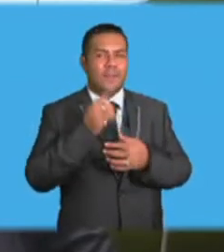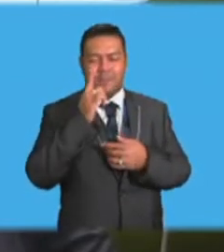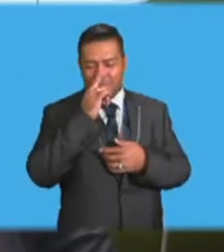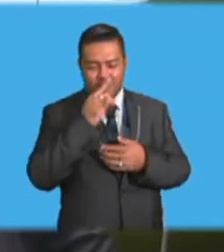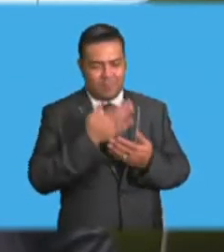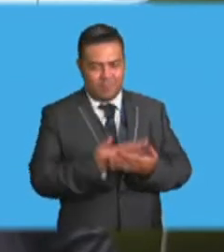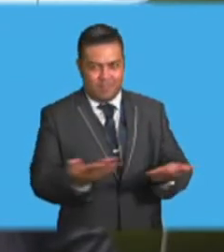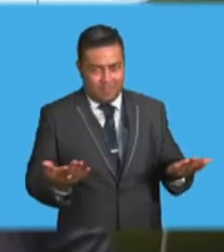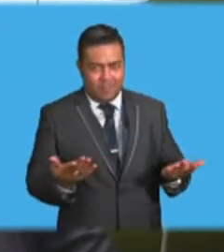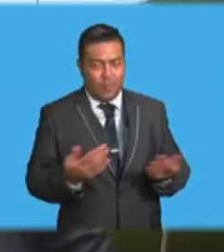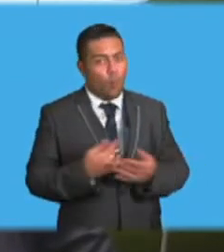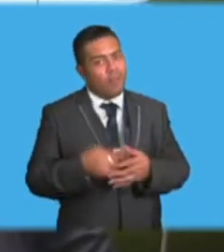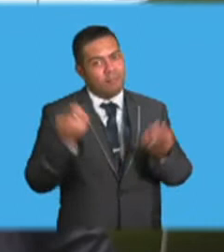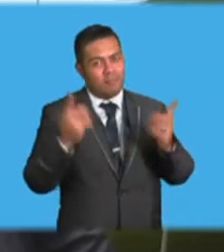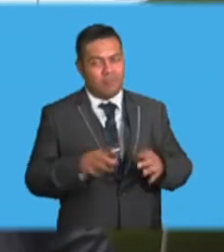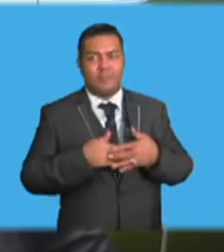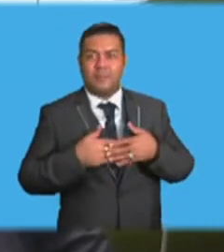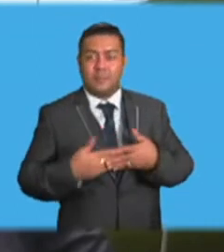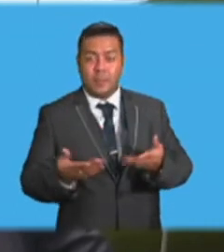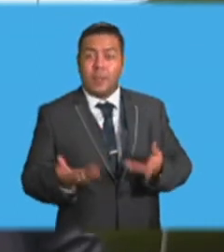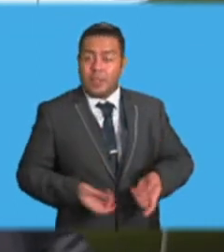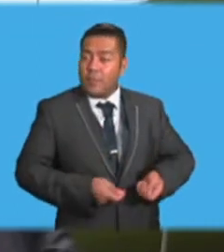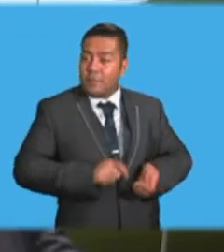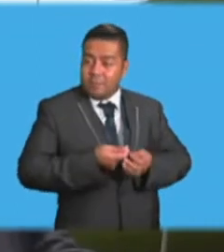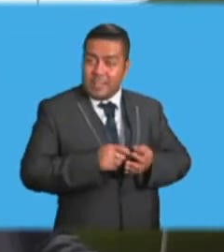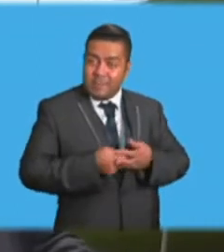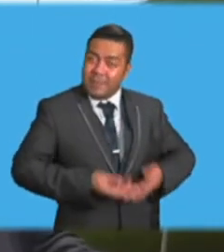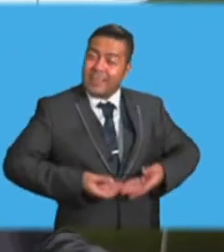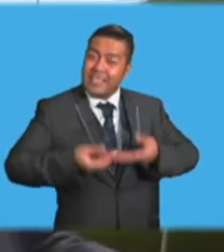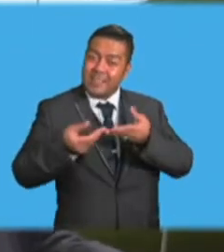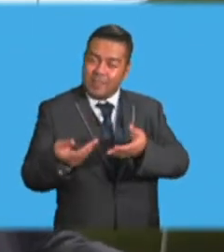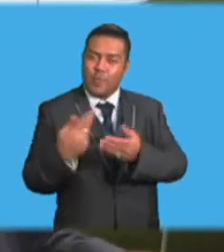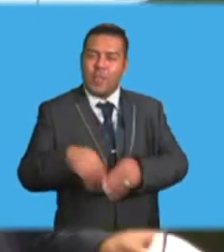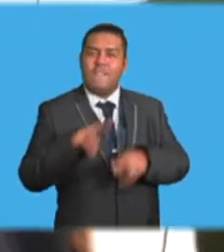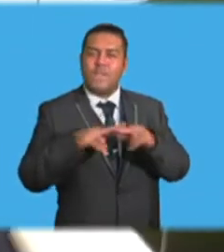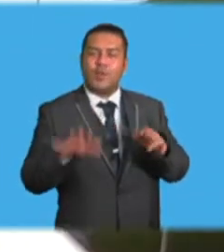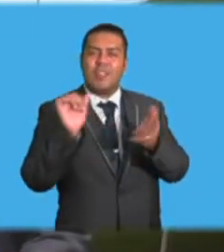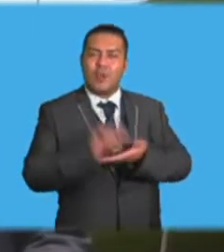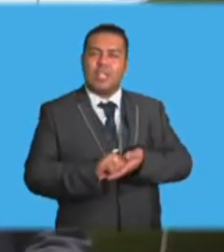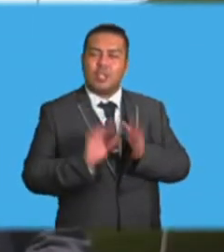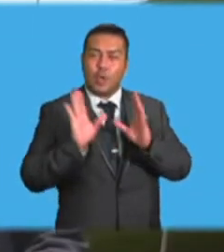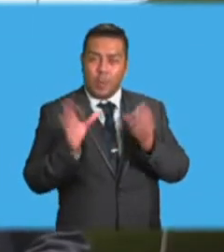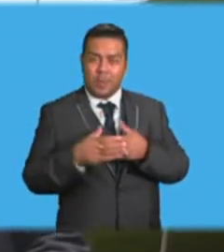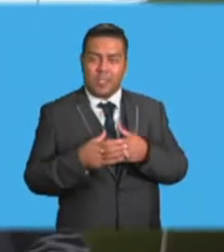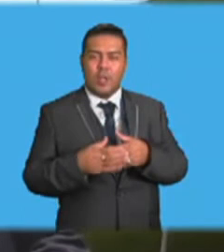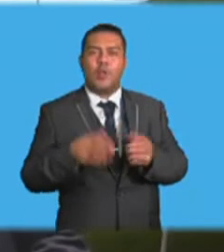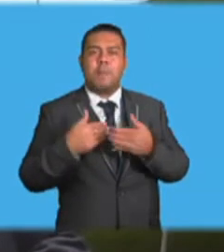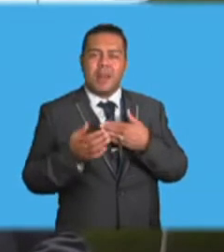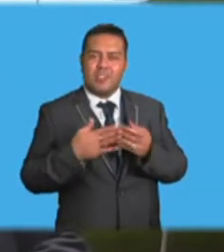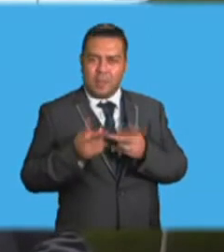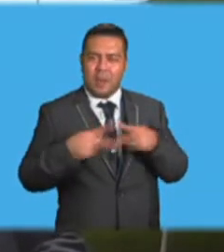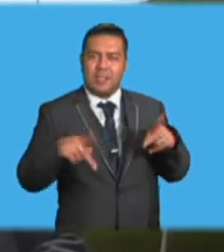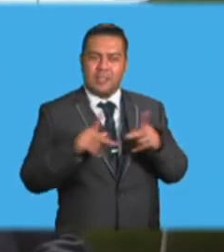Speaker. Madam Speaker, the facility was handed over to the Vatuwaqa Funeral Rights Committee to manage and maintain the daily operations of the